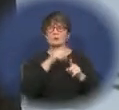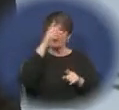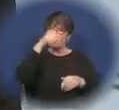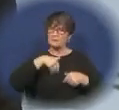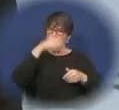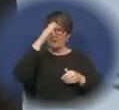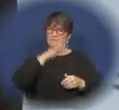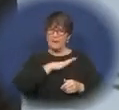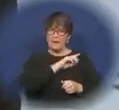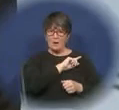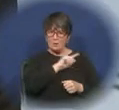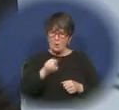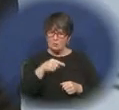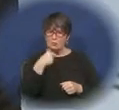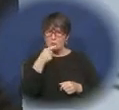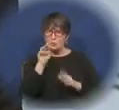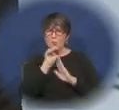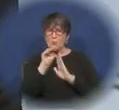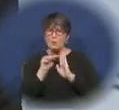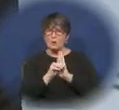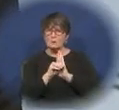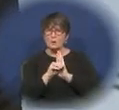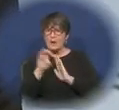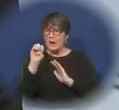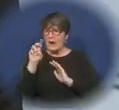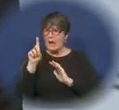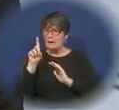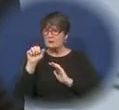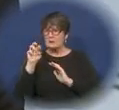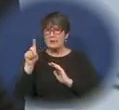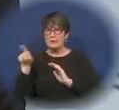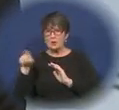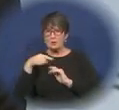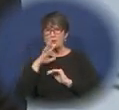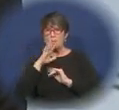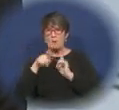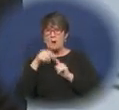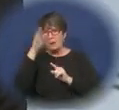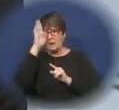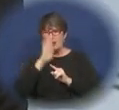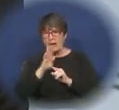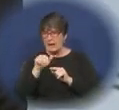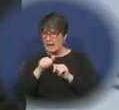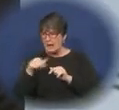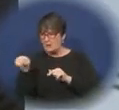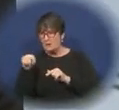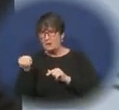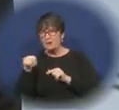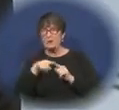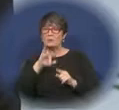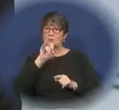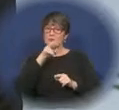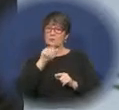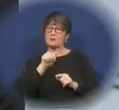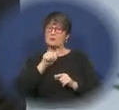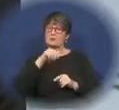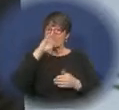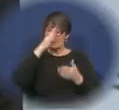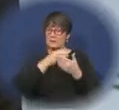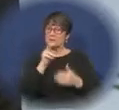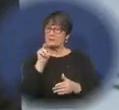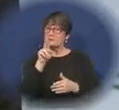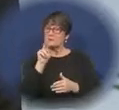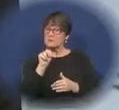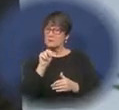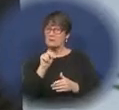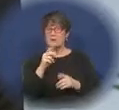man quickly told Moses, Eldad and Medad are prophesying in the camp, Joshua, son of Nun,